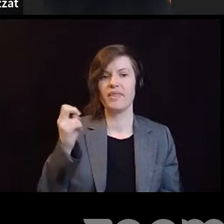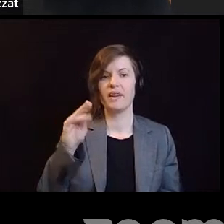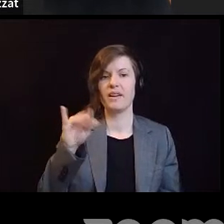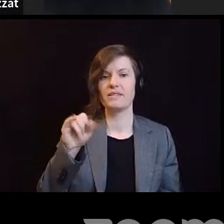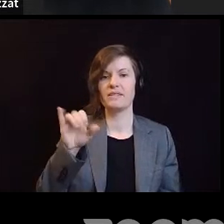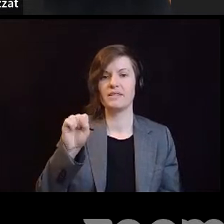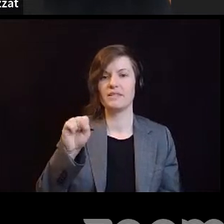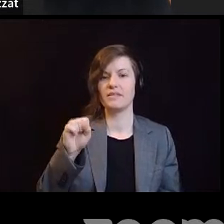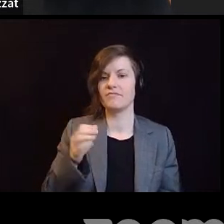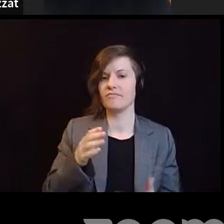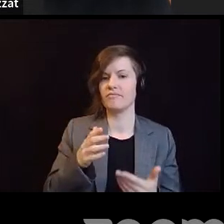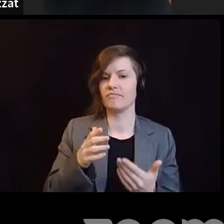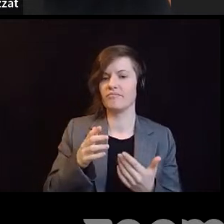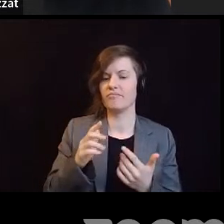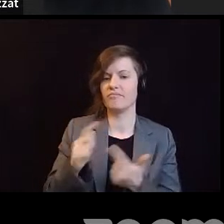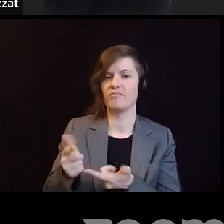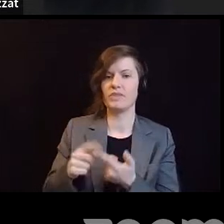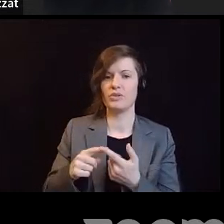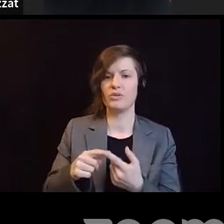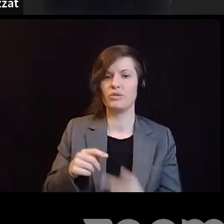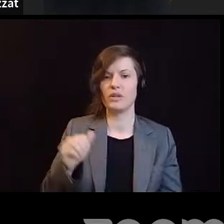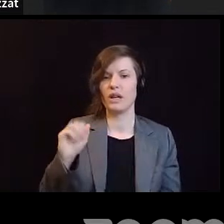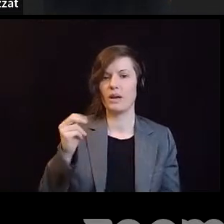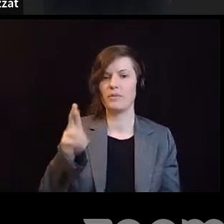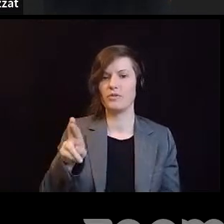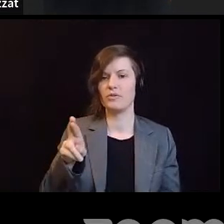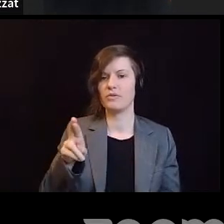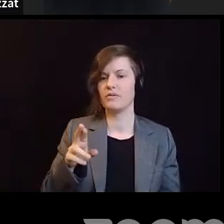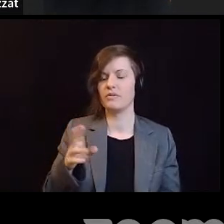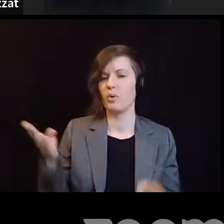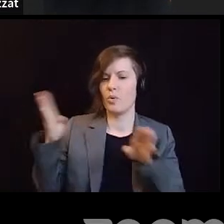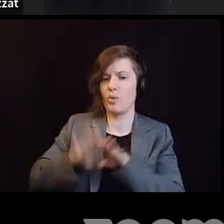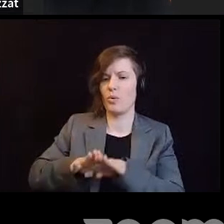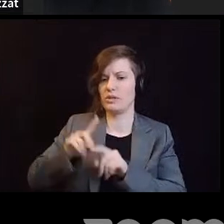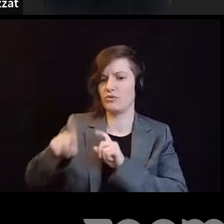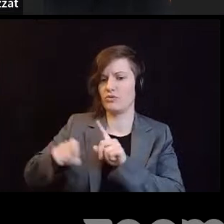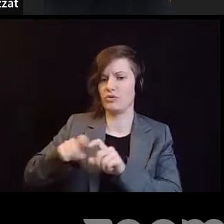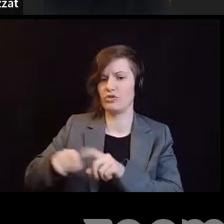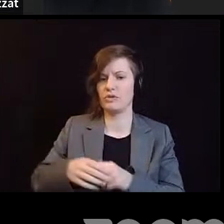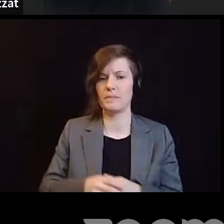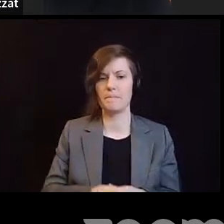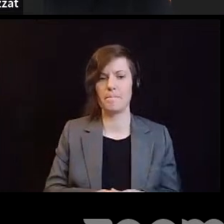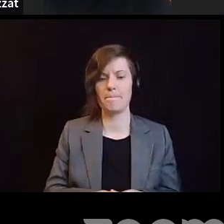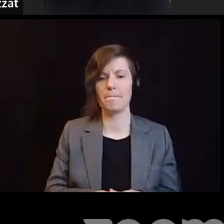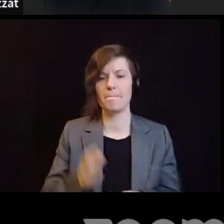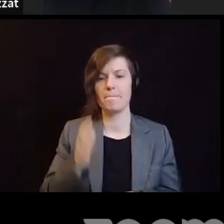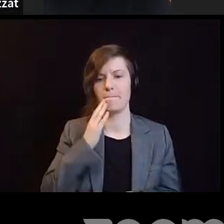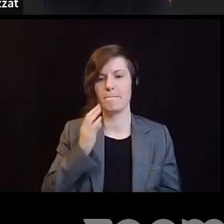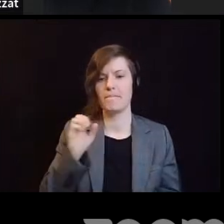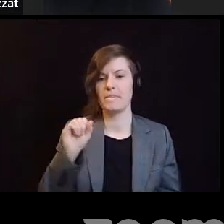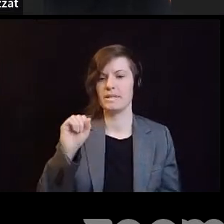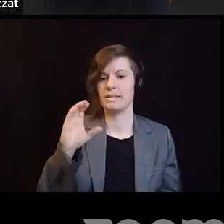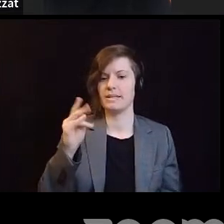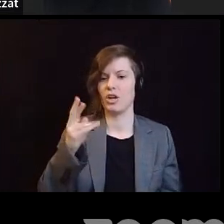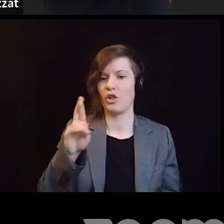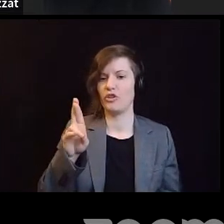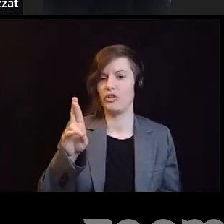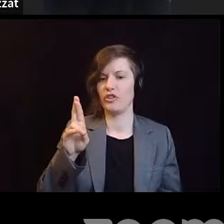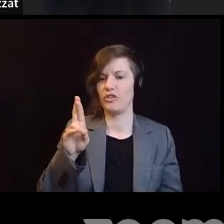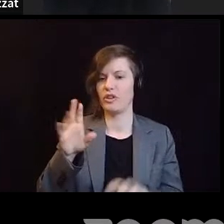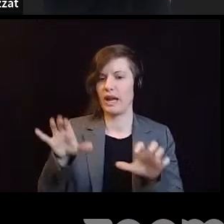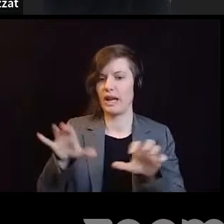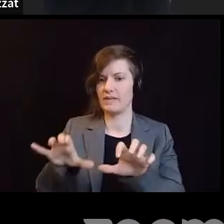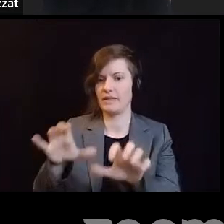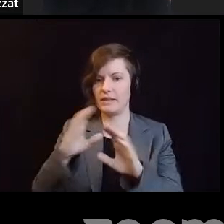questions. I always remember how all the secular activists defended the Brotherhood so assiduously before